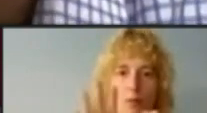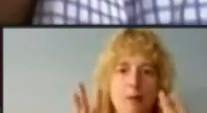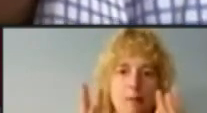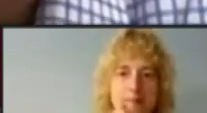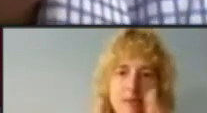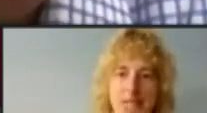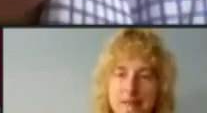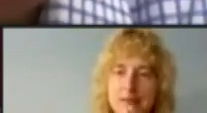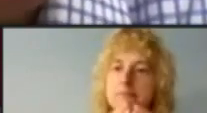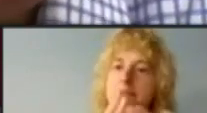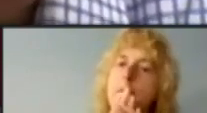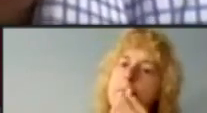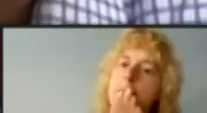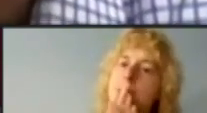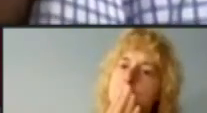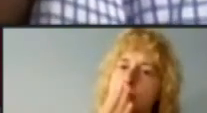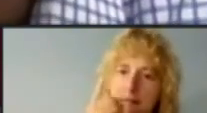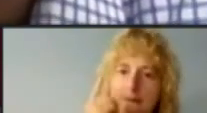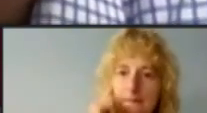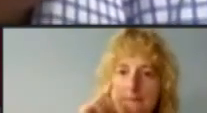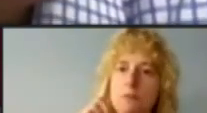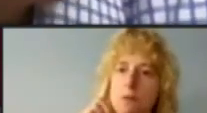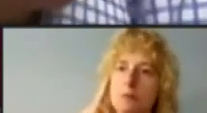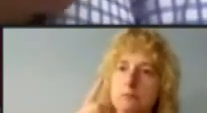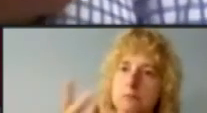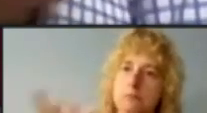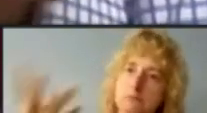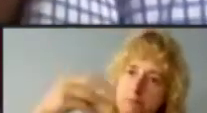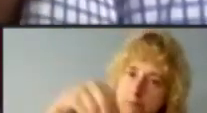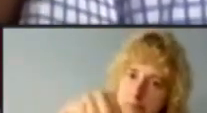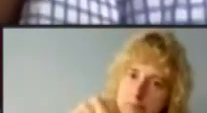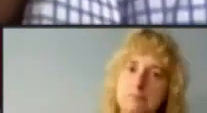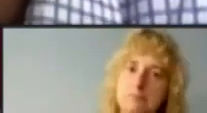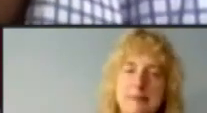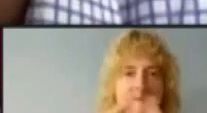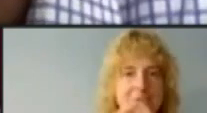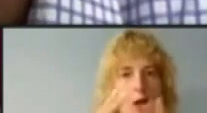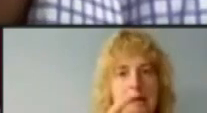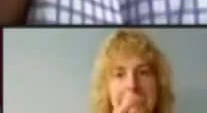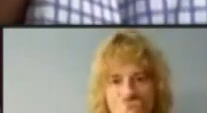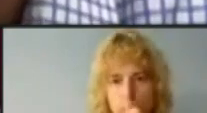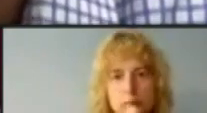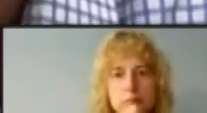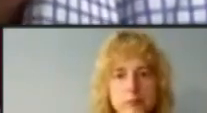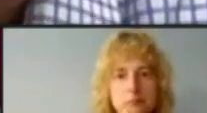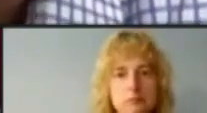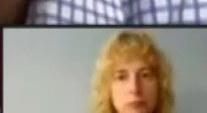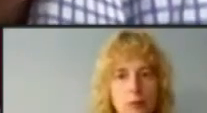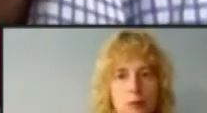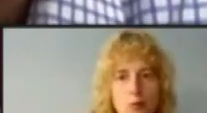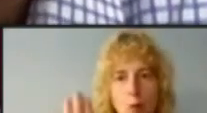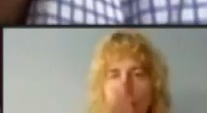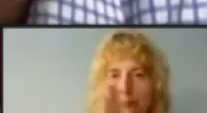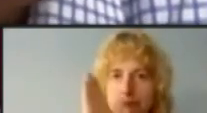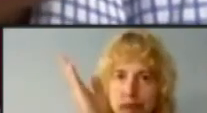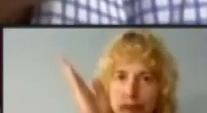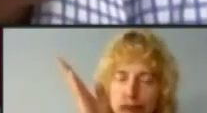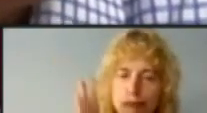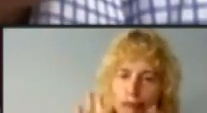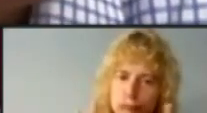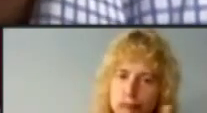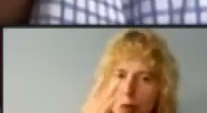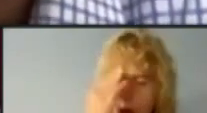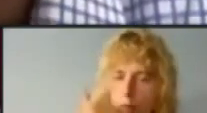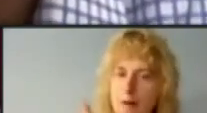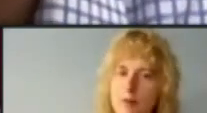thank you for joining, and I'm very interested in what you all have to say. I know you have a great lineup of speakers,